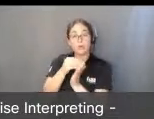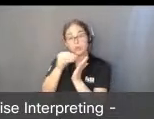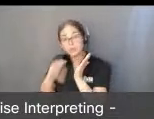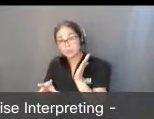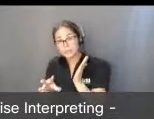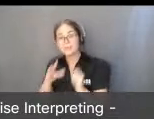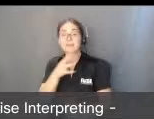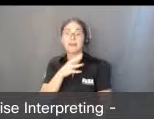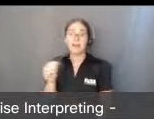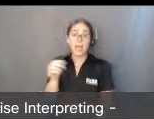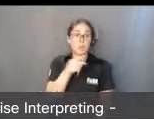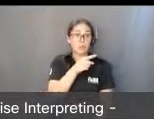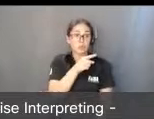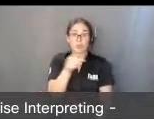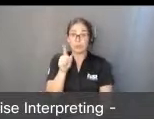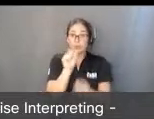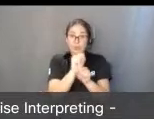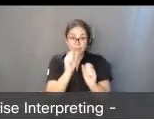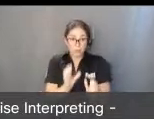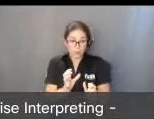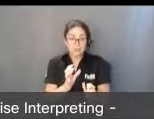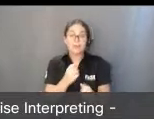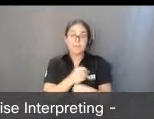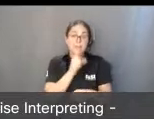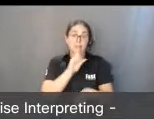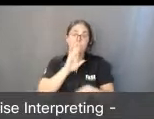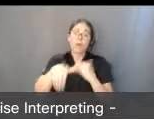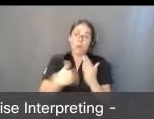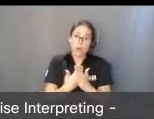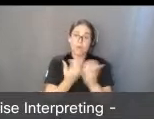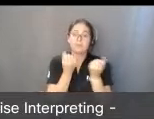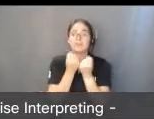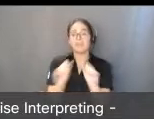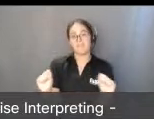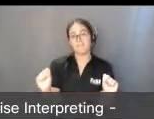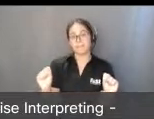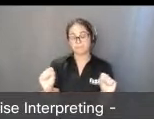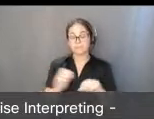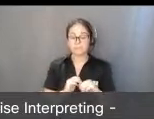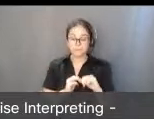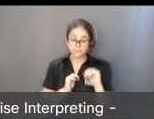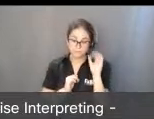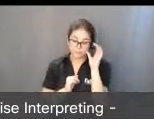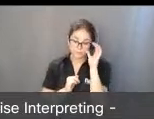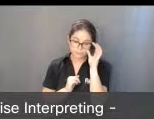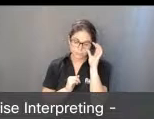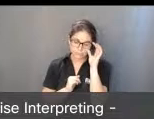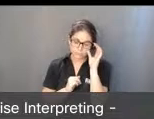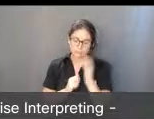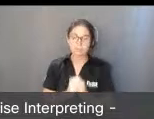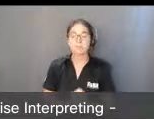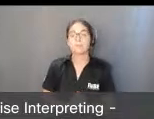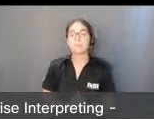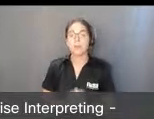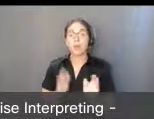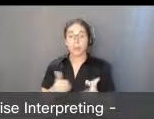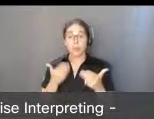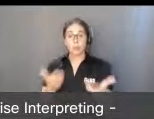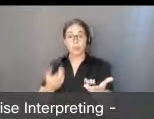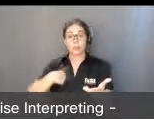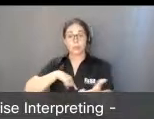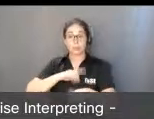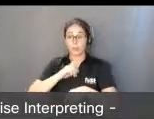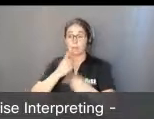course, the employees. So the recommendations that we make and that we're making tonight